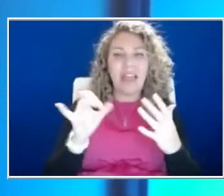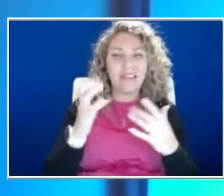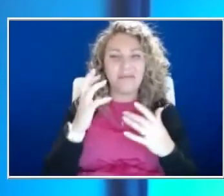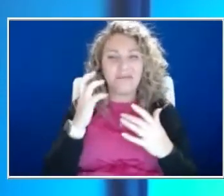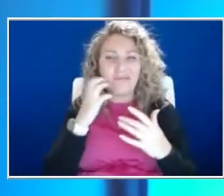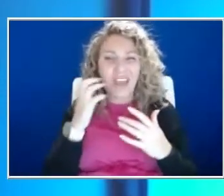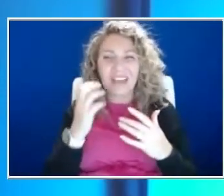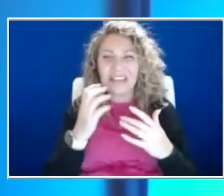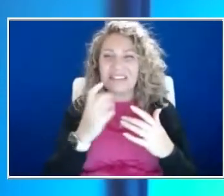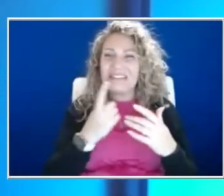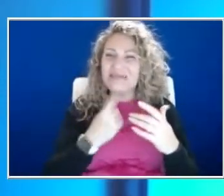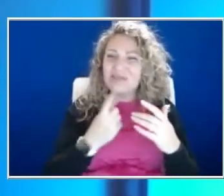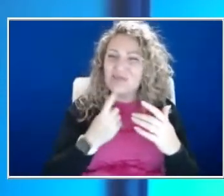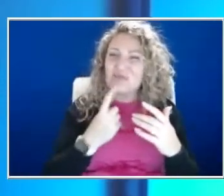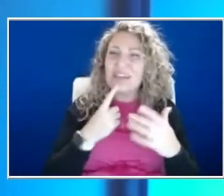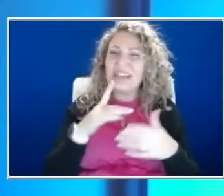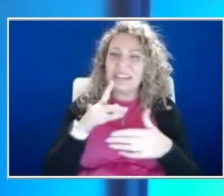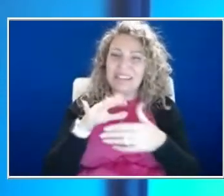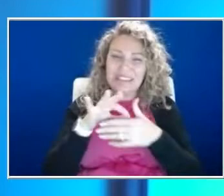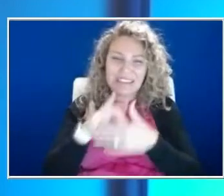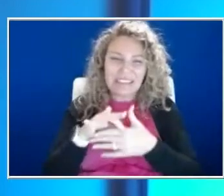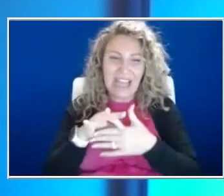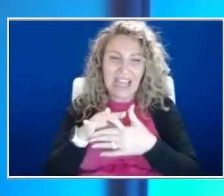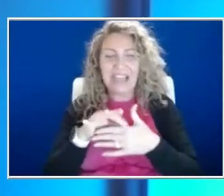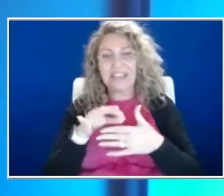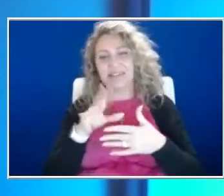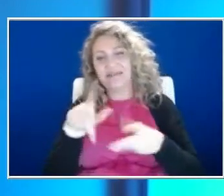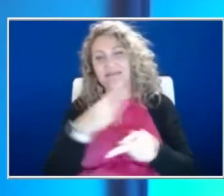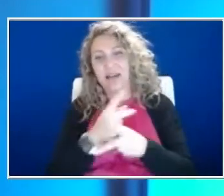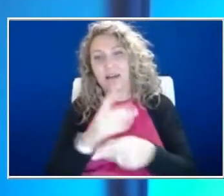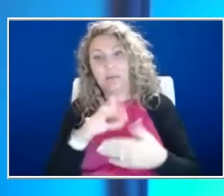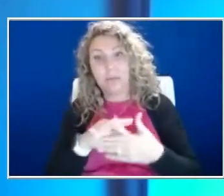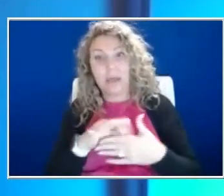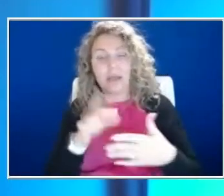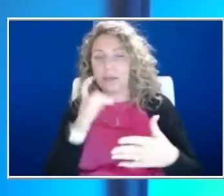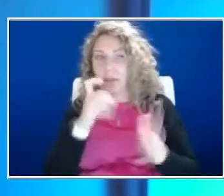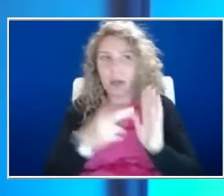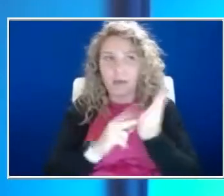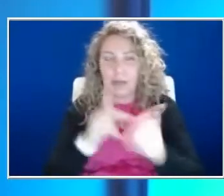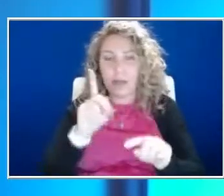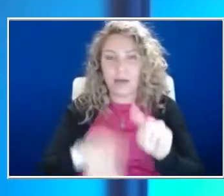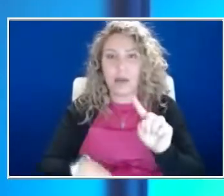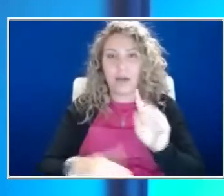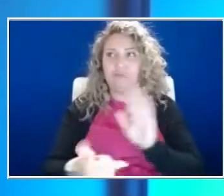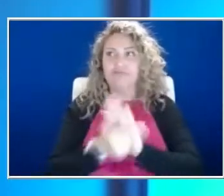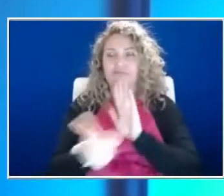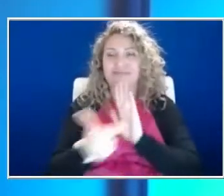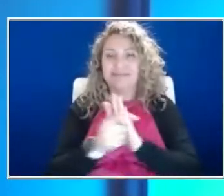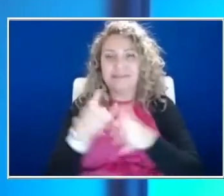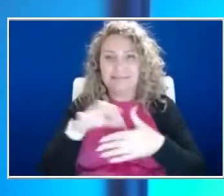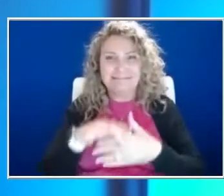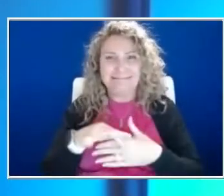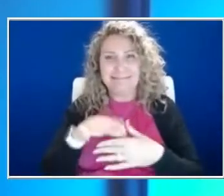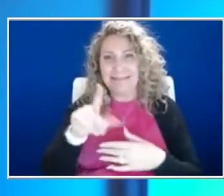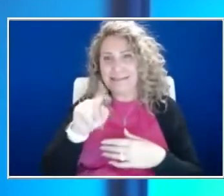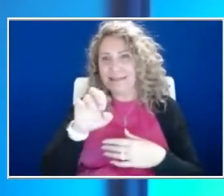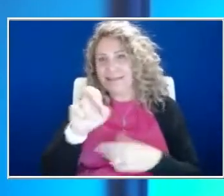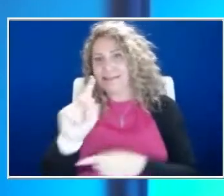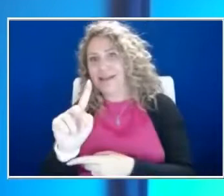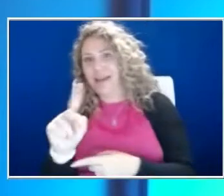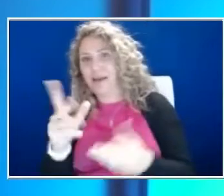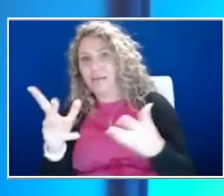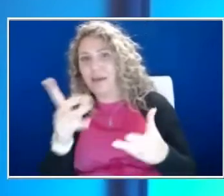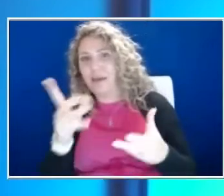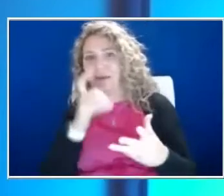red steaks, those types of meats. It doesn't mean you can't ever have a steak. And that's what I also tell patients. But maybe we shouldn't have a steak every